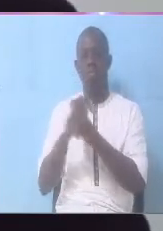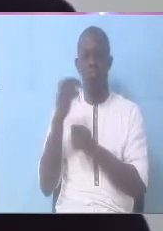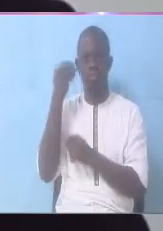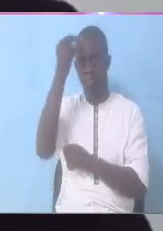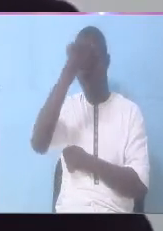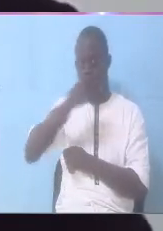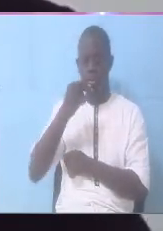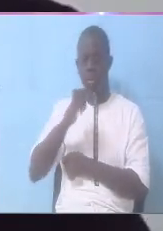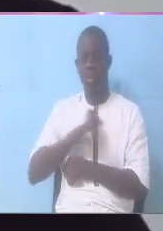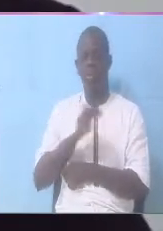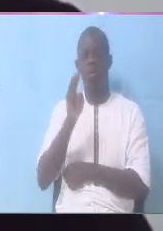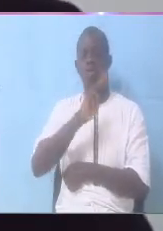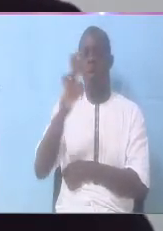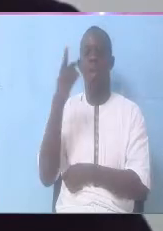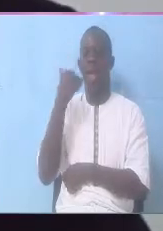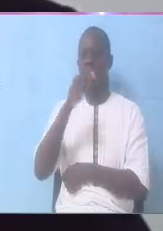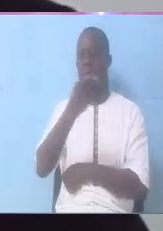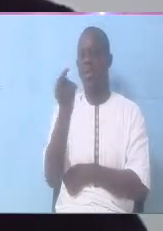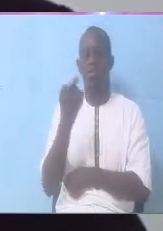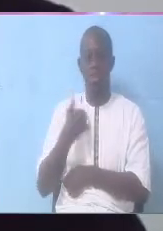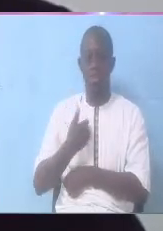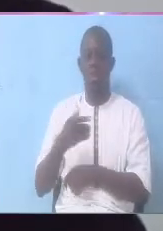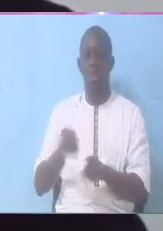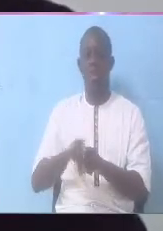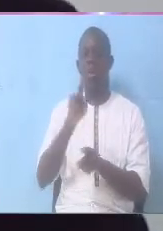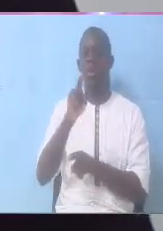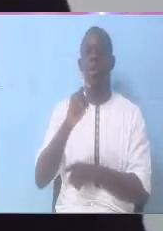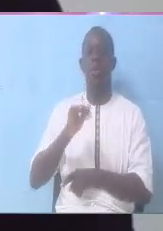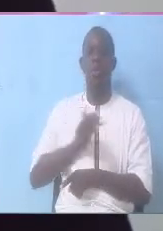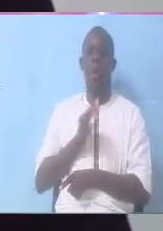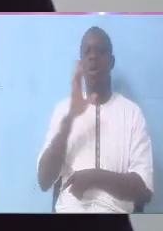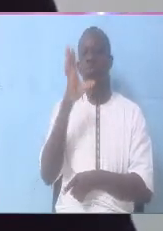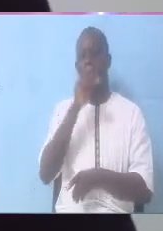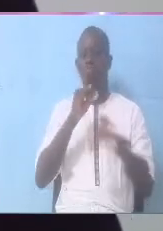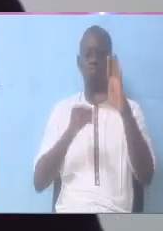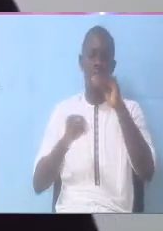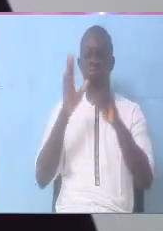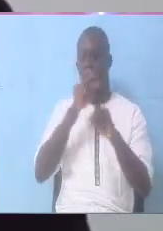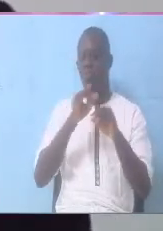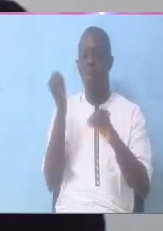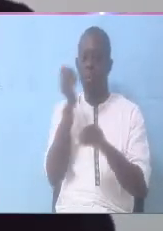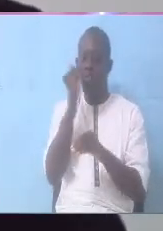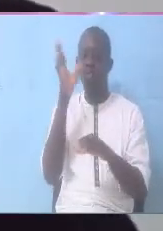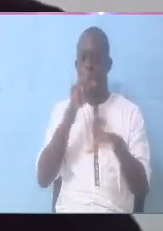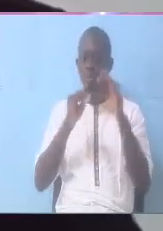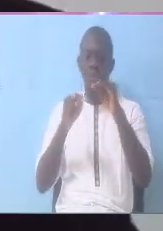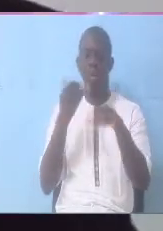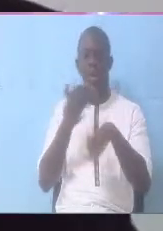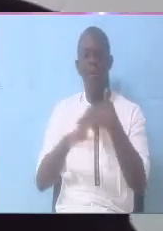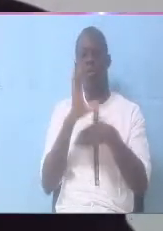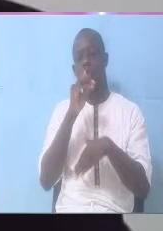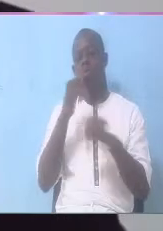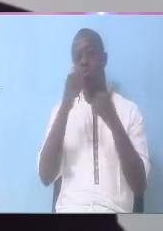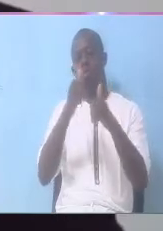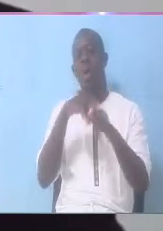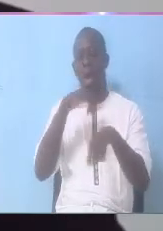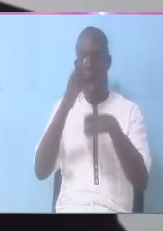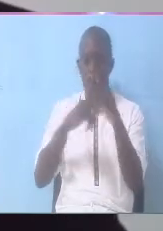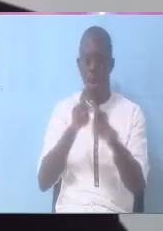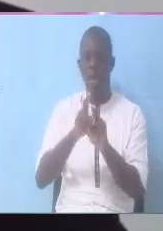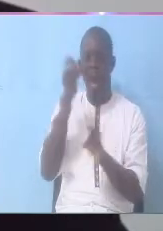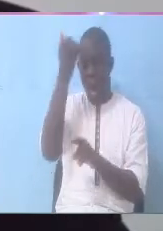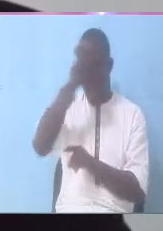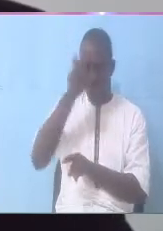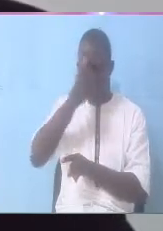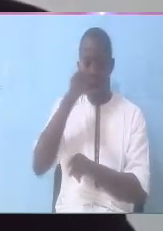said, oh, you know, this lady is always talking, you know, he never talk good about Africa or especially when it comes to African leaders. yo mbato